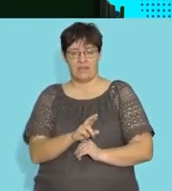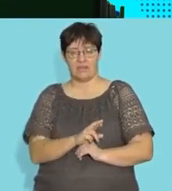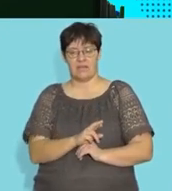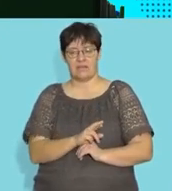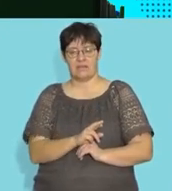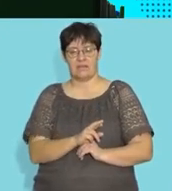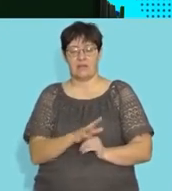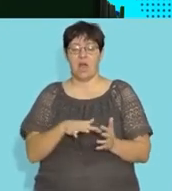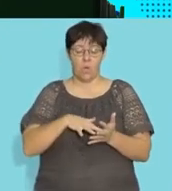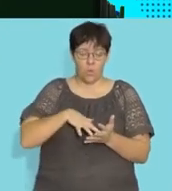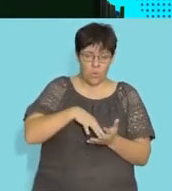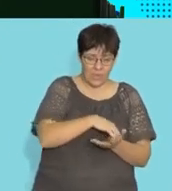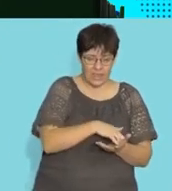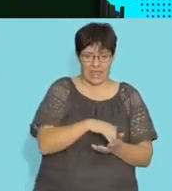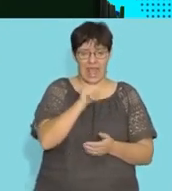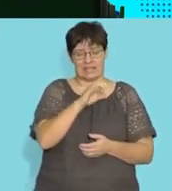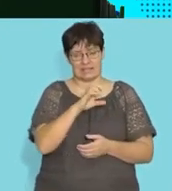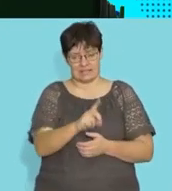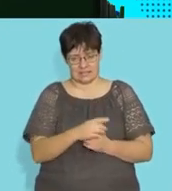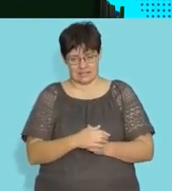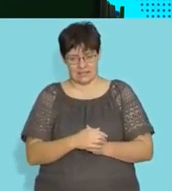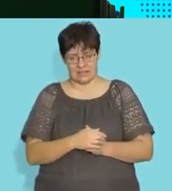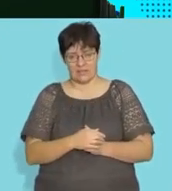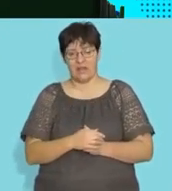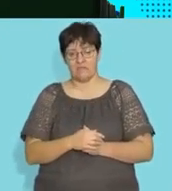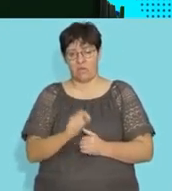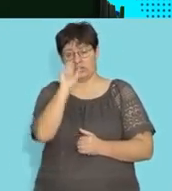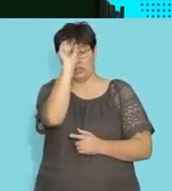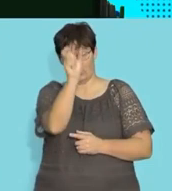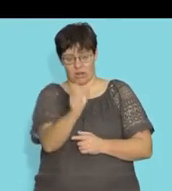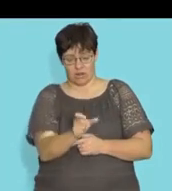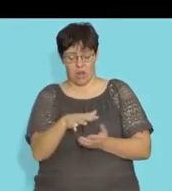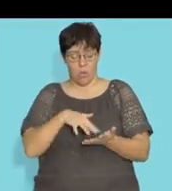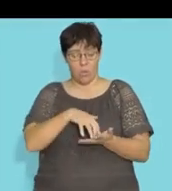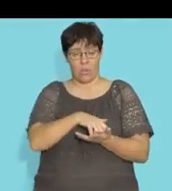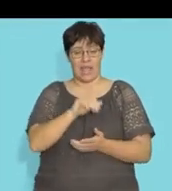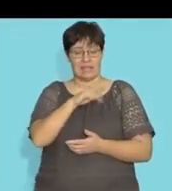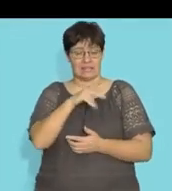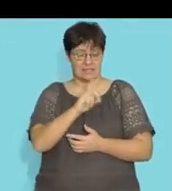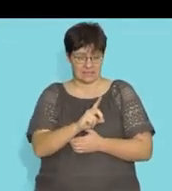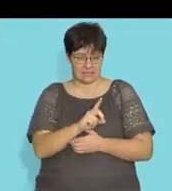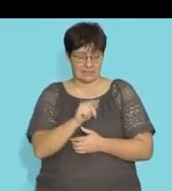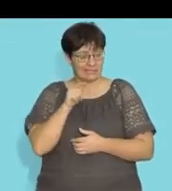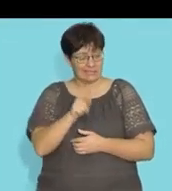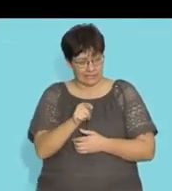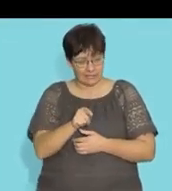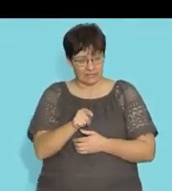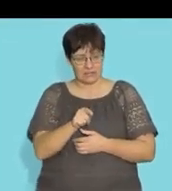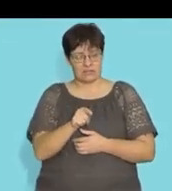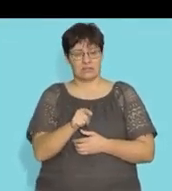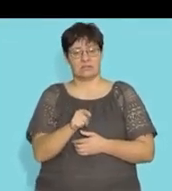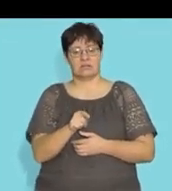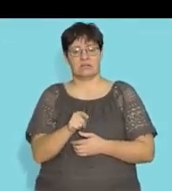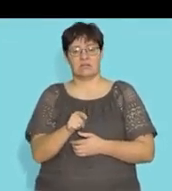very weak acid. And we know, according to terminology, a weak acid is an acid that